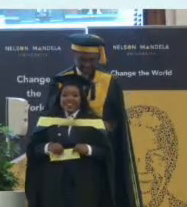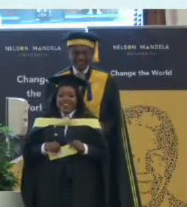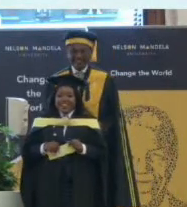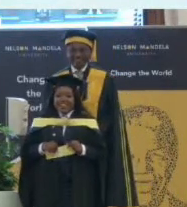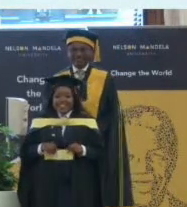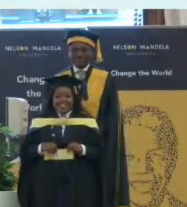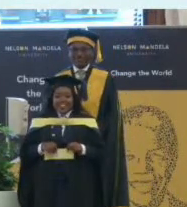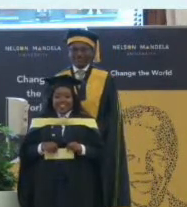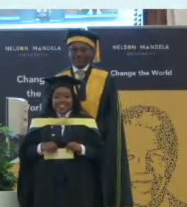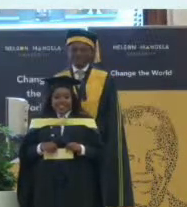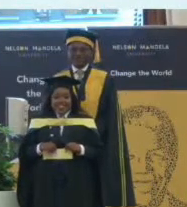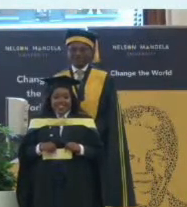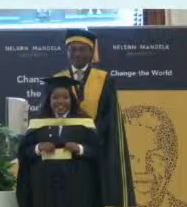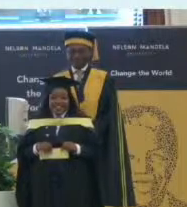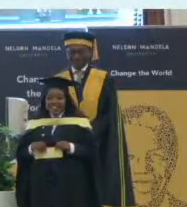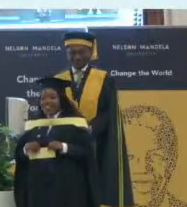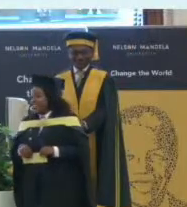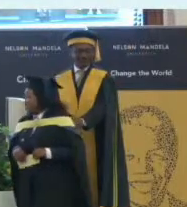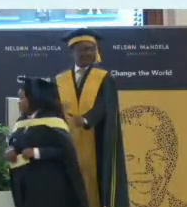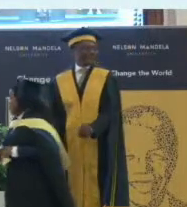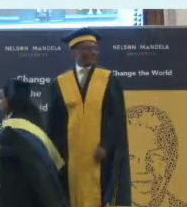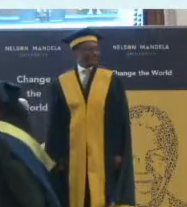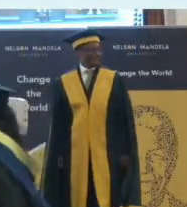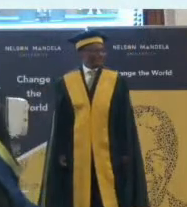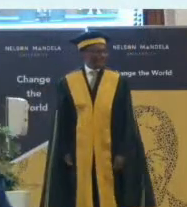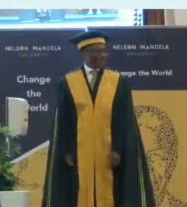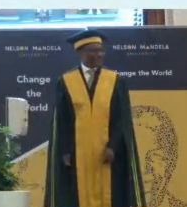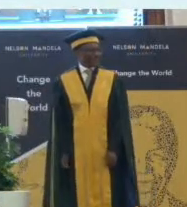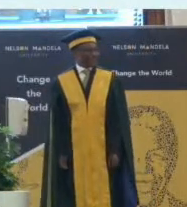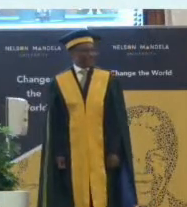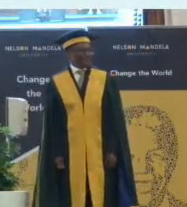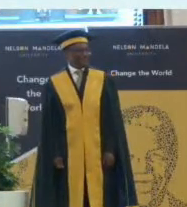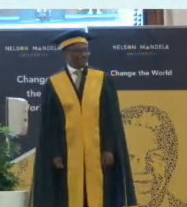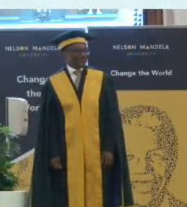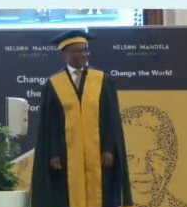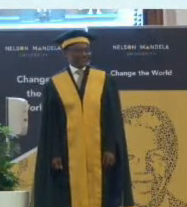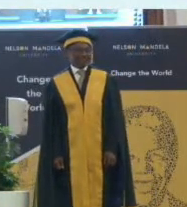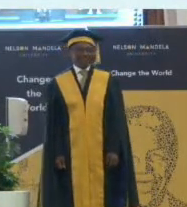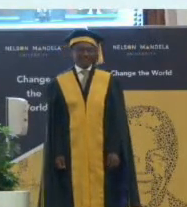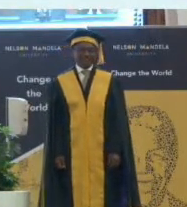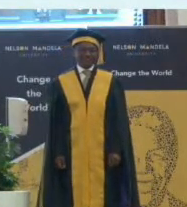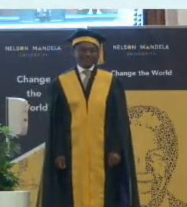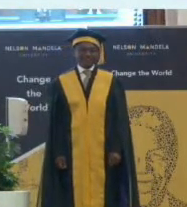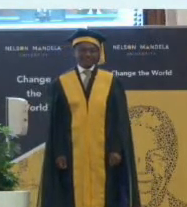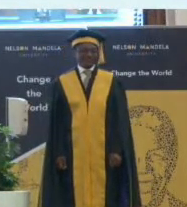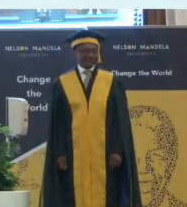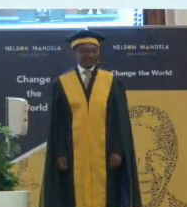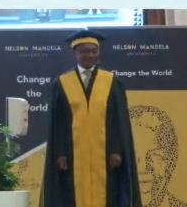Mulaifa Mutele.